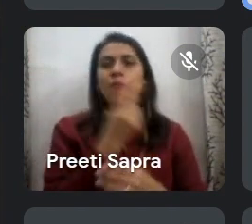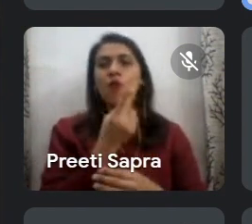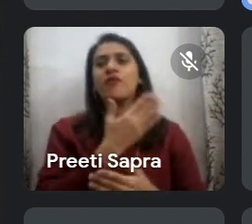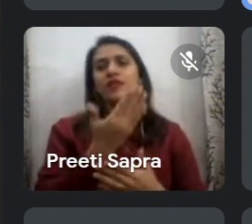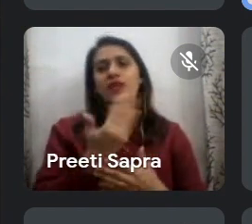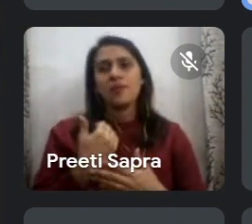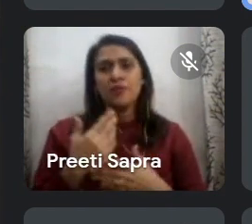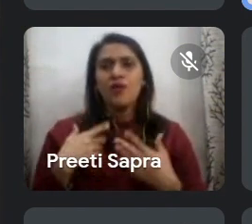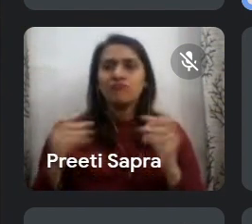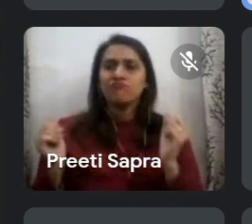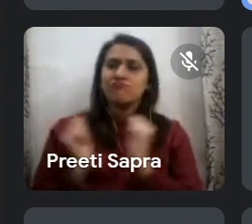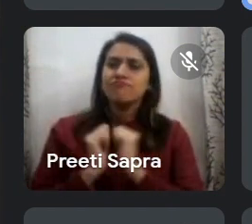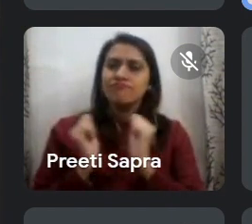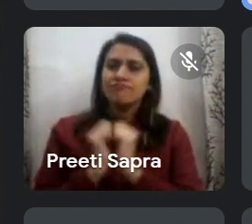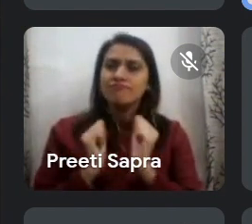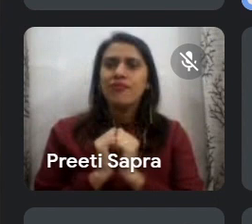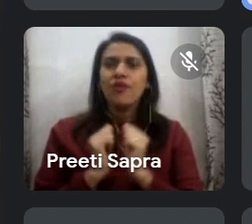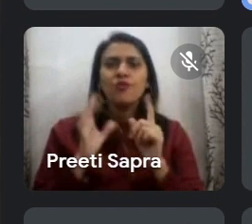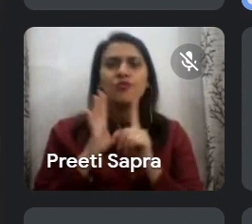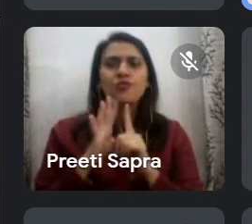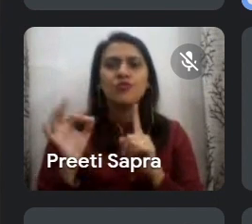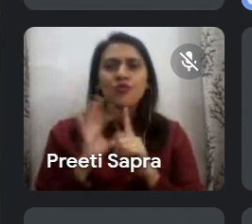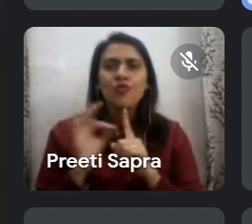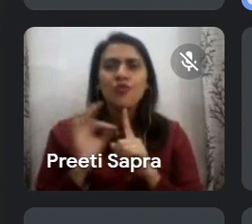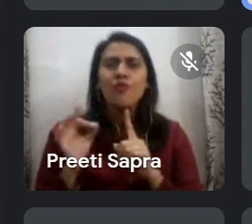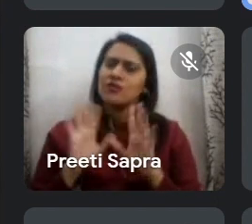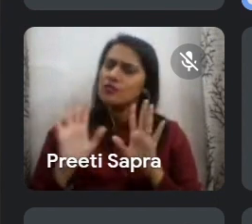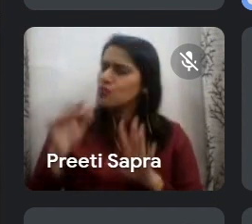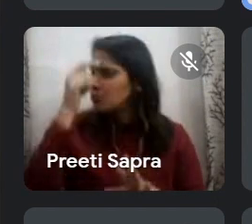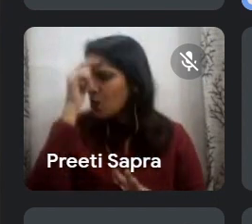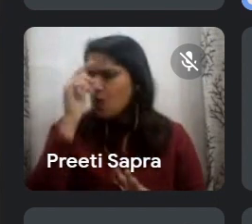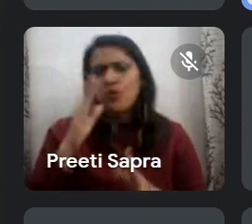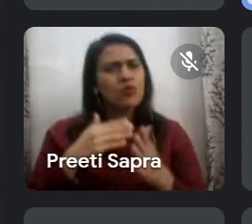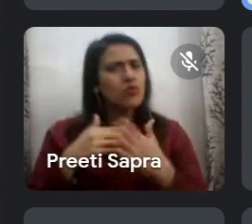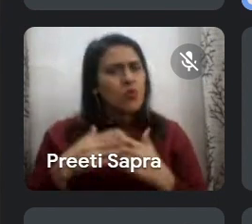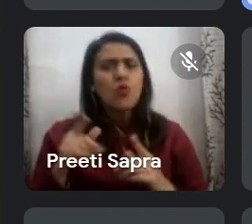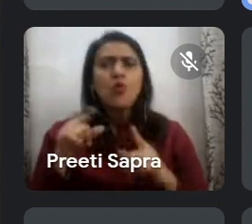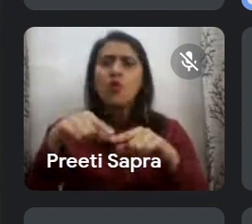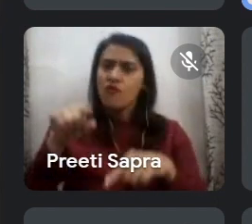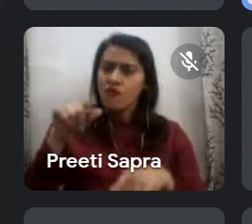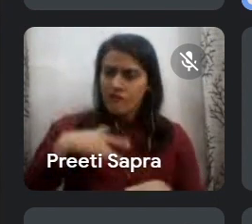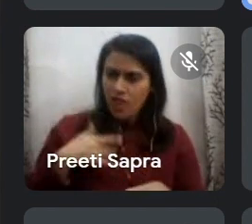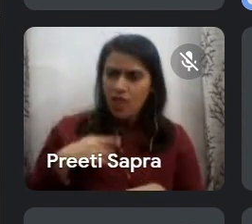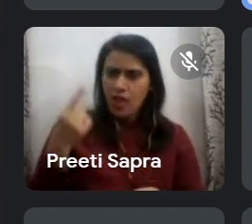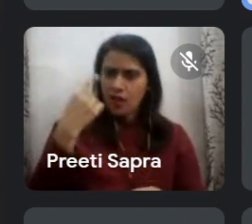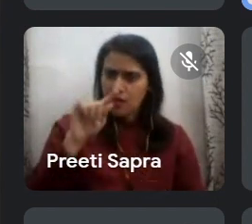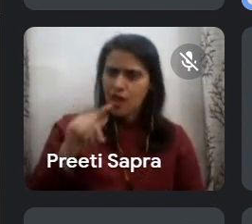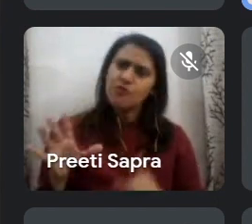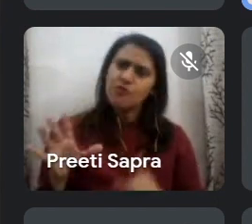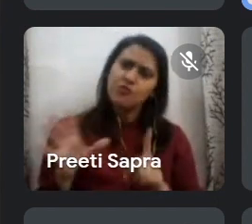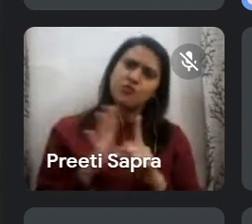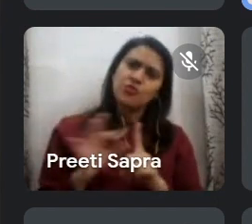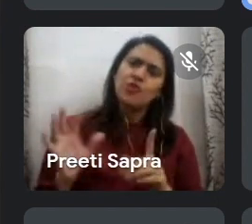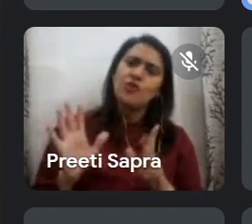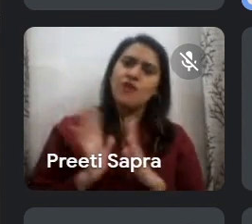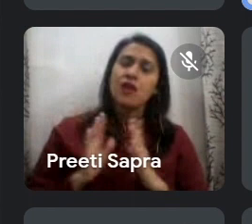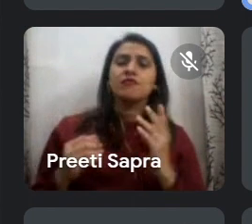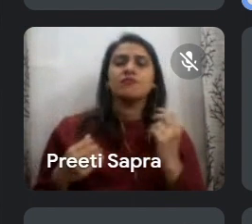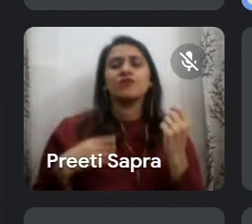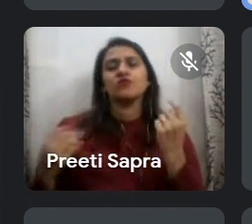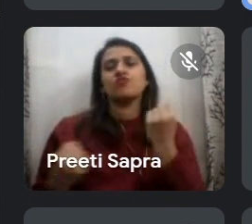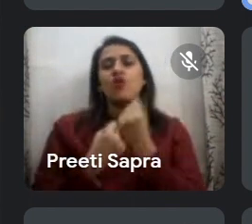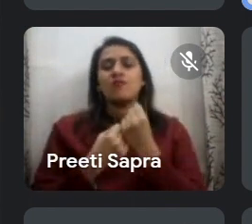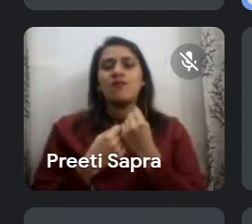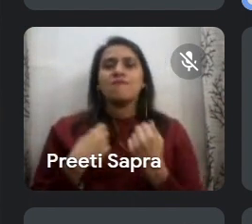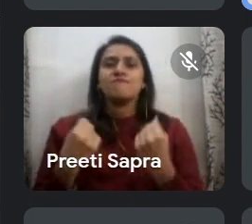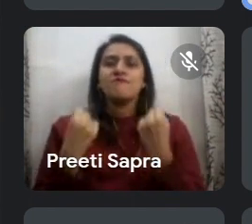They were with me the whole time, and they told me it's okay, you do what you feel is right for you. And they were always my strengths, and they still are my